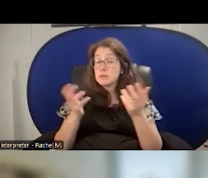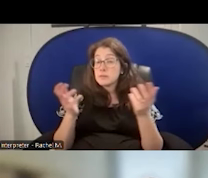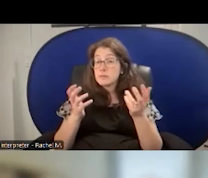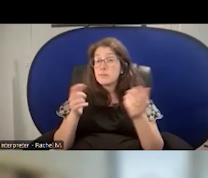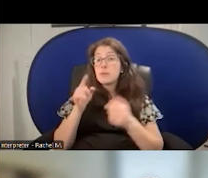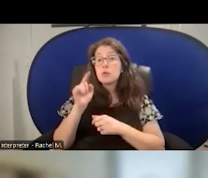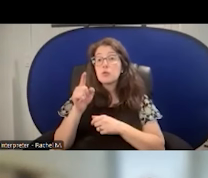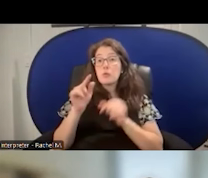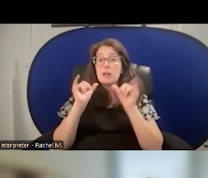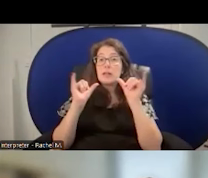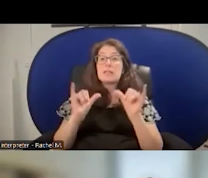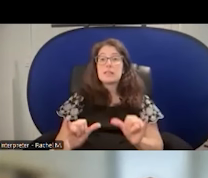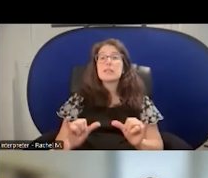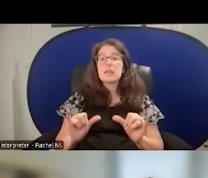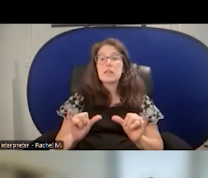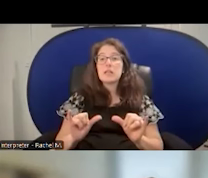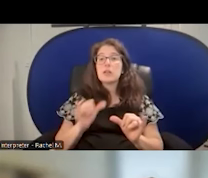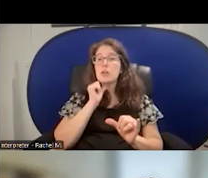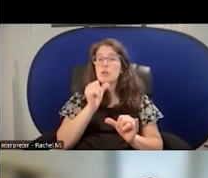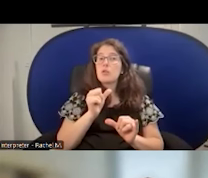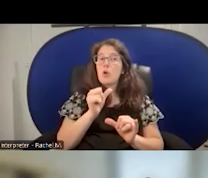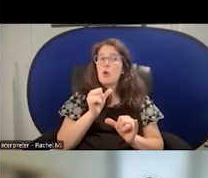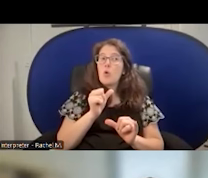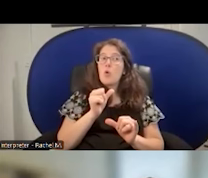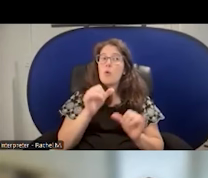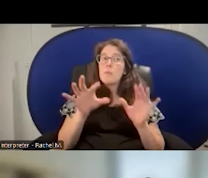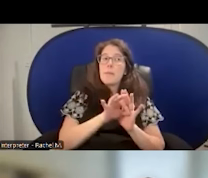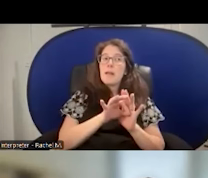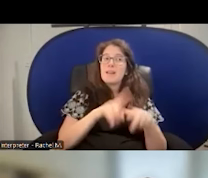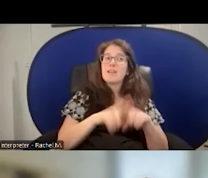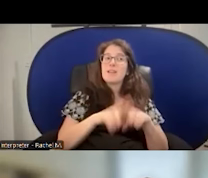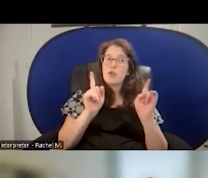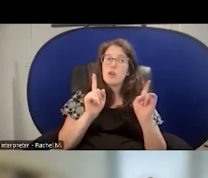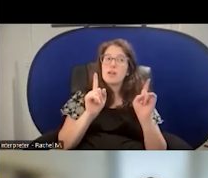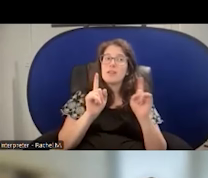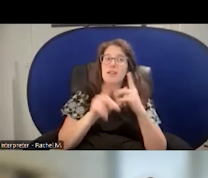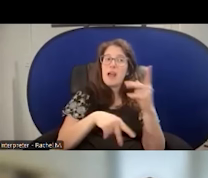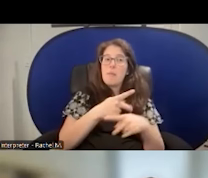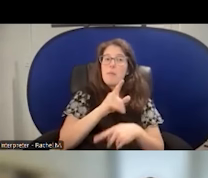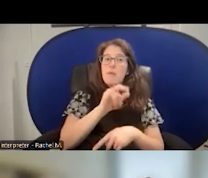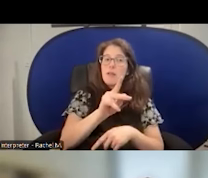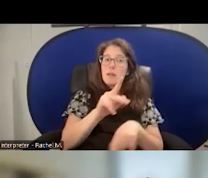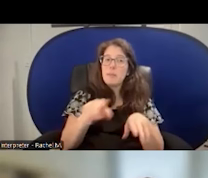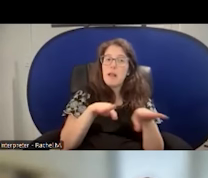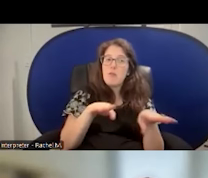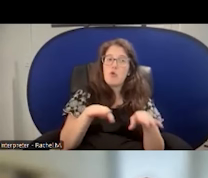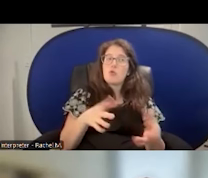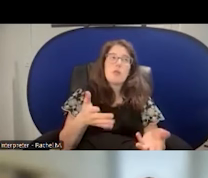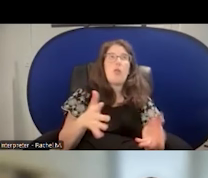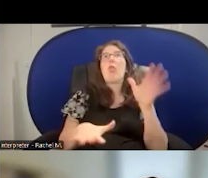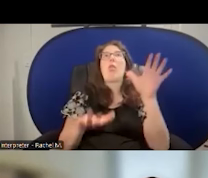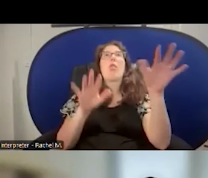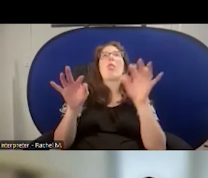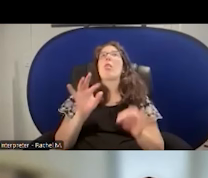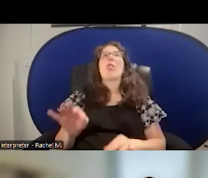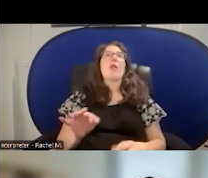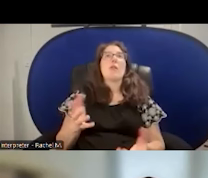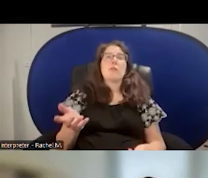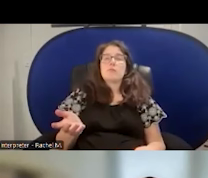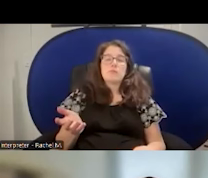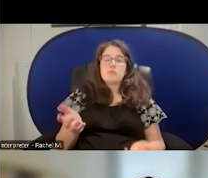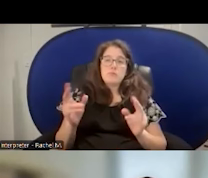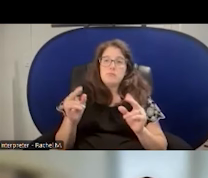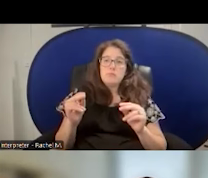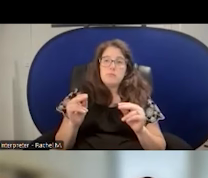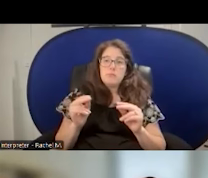be consistent. Don't choose different types of link behaviors just willy-nilly within a module. You